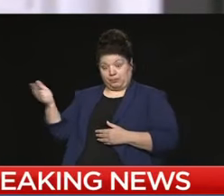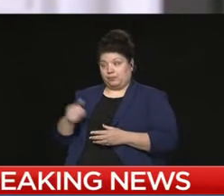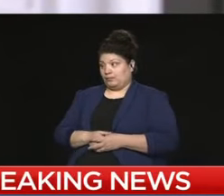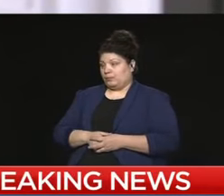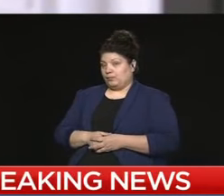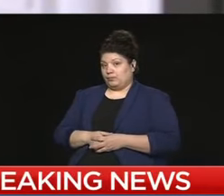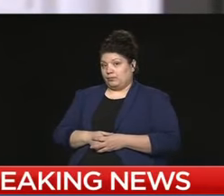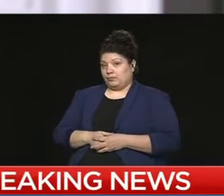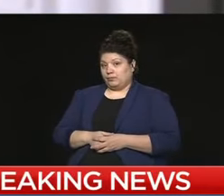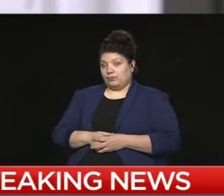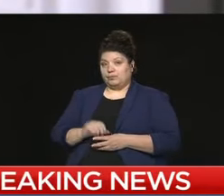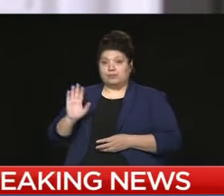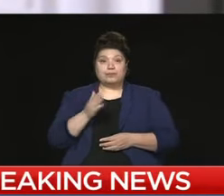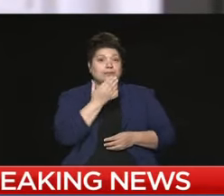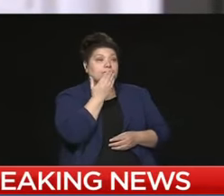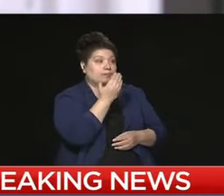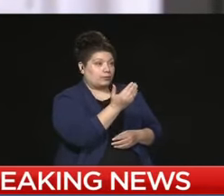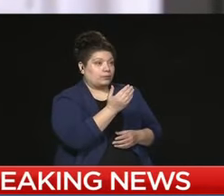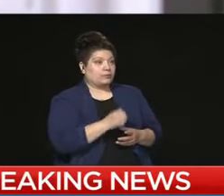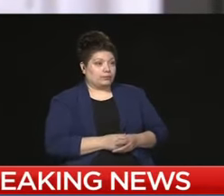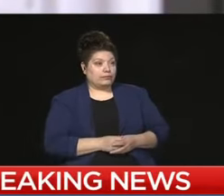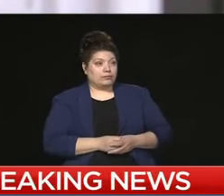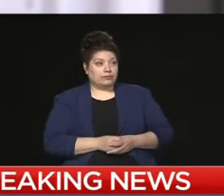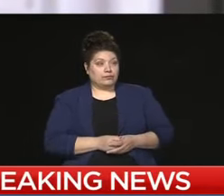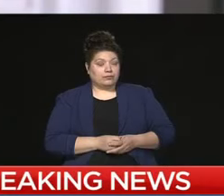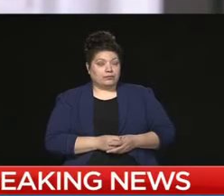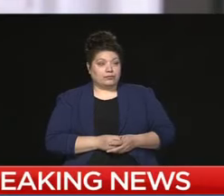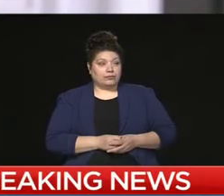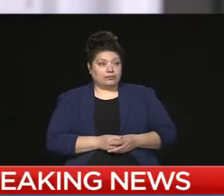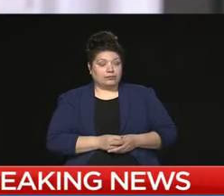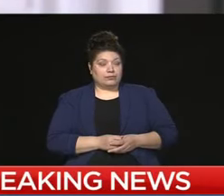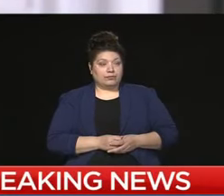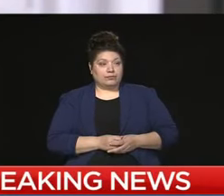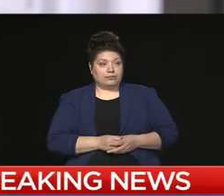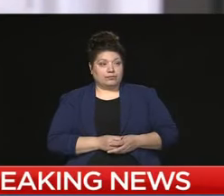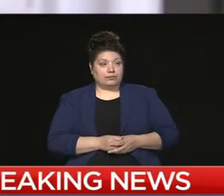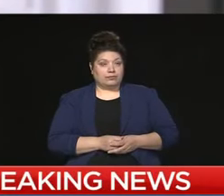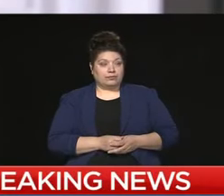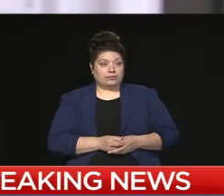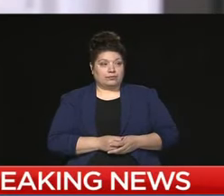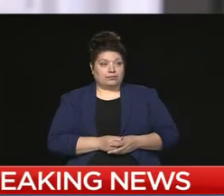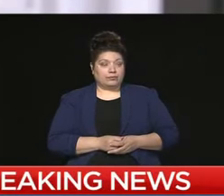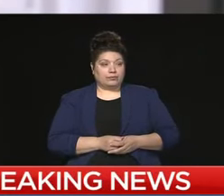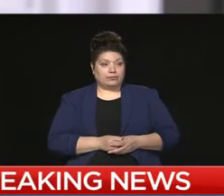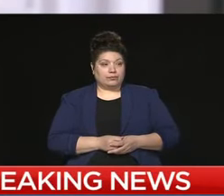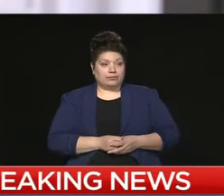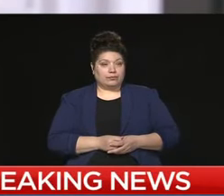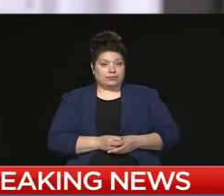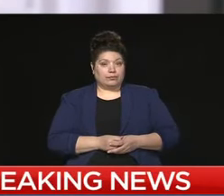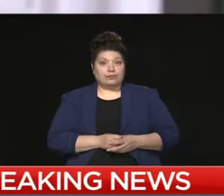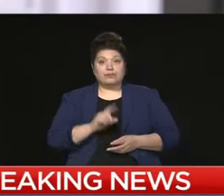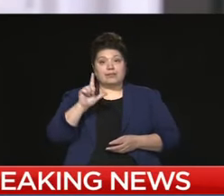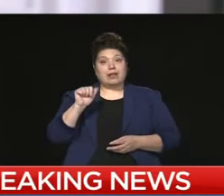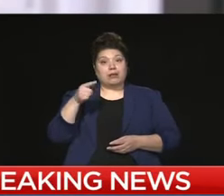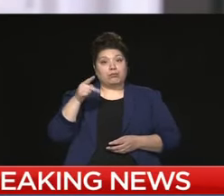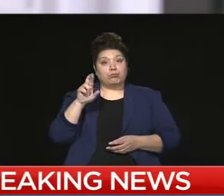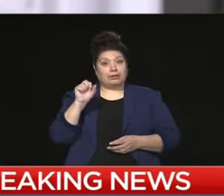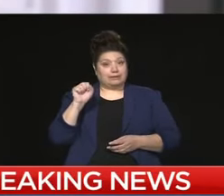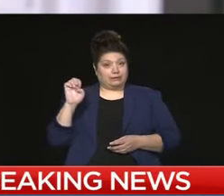Thank you. Merci. The first question, la première question, l'inaudible, la presse canadienne. À vous.